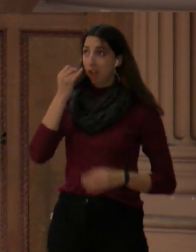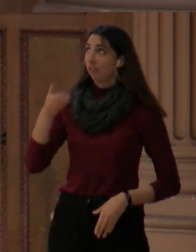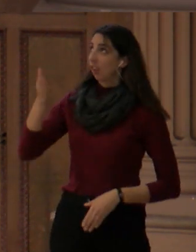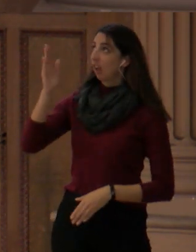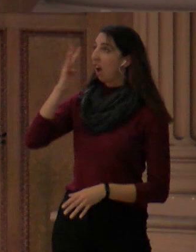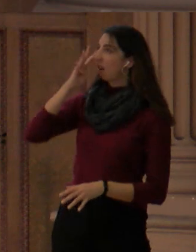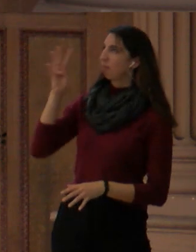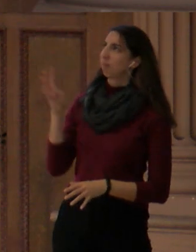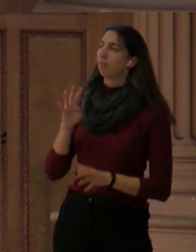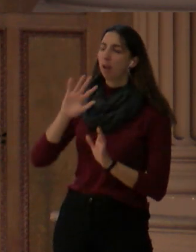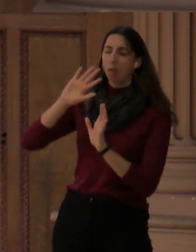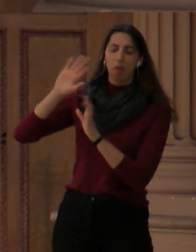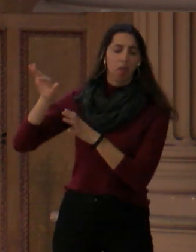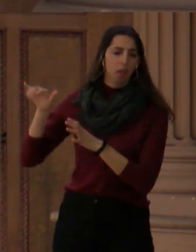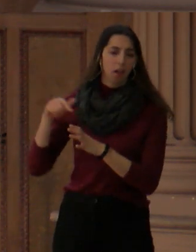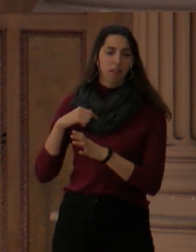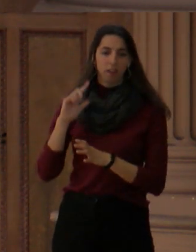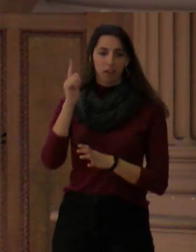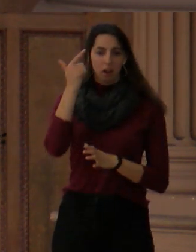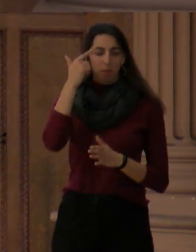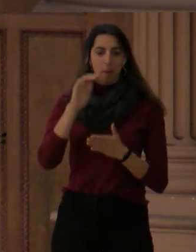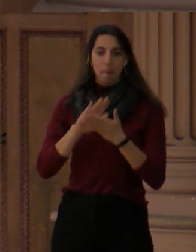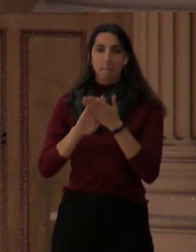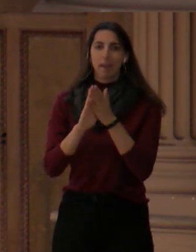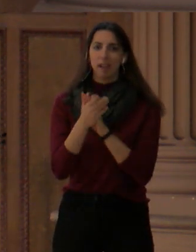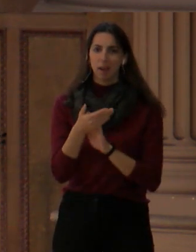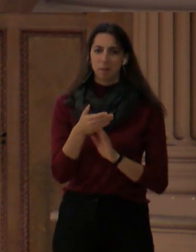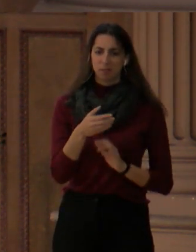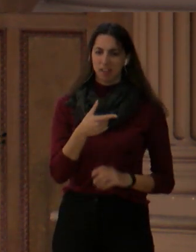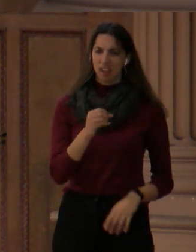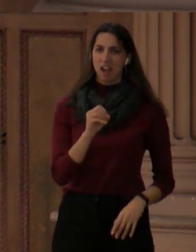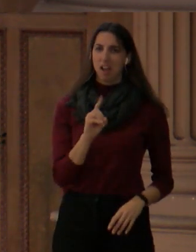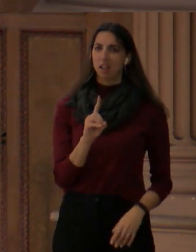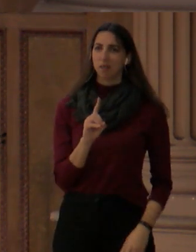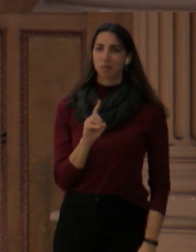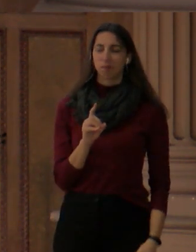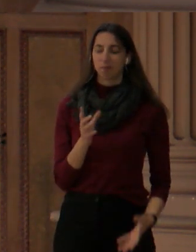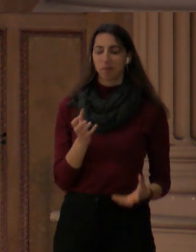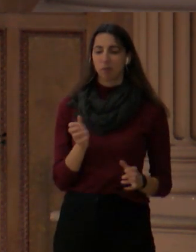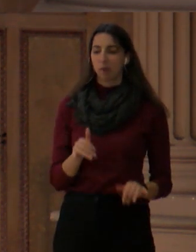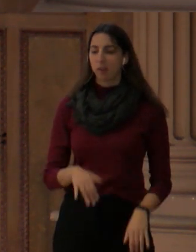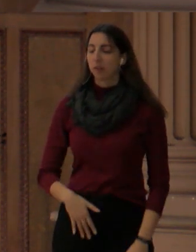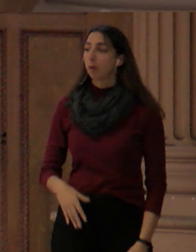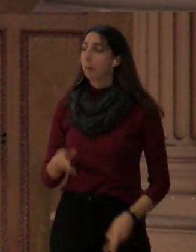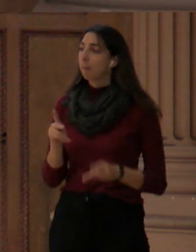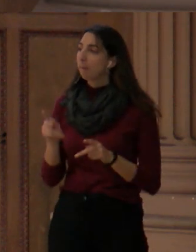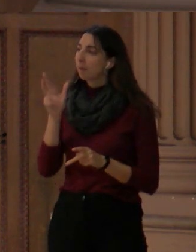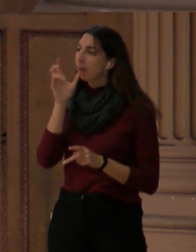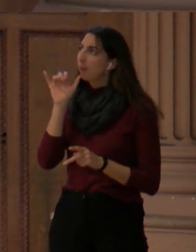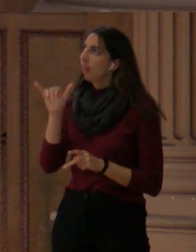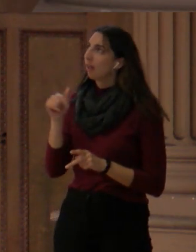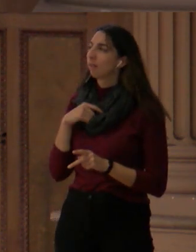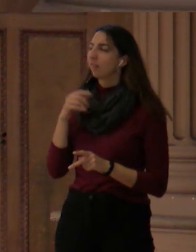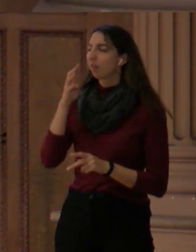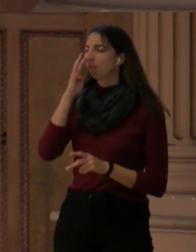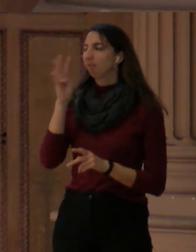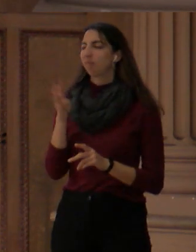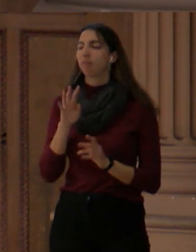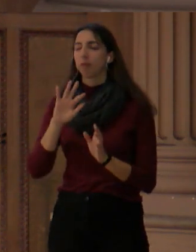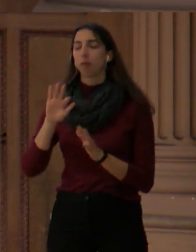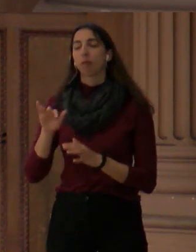Ultimate power will always rest somewhere. And so the people hear this warning and they ignore it. And then they get what they want.